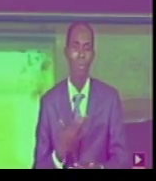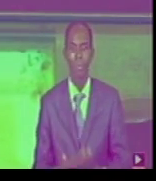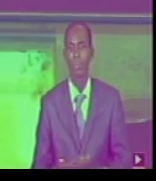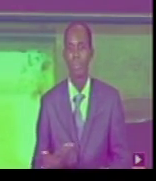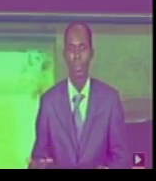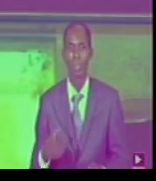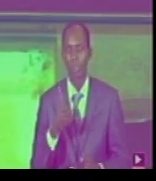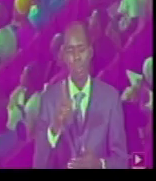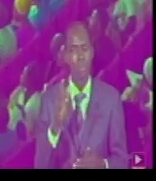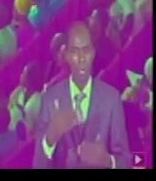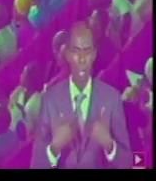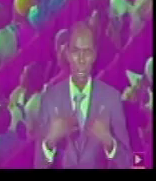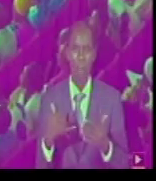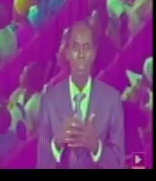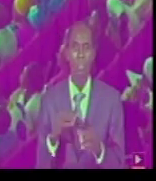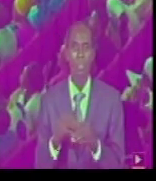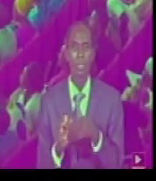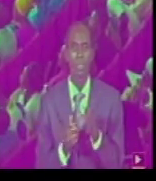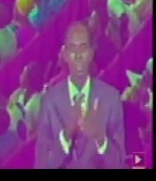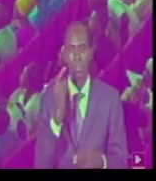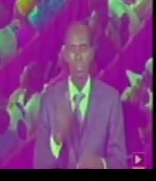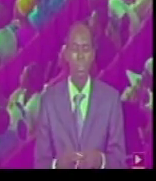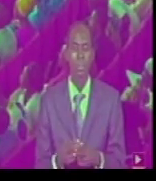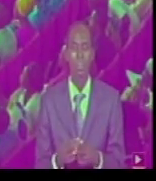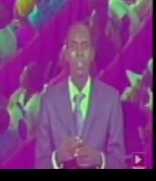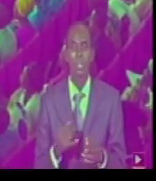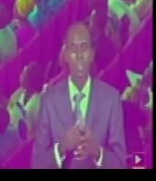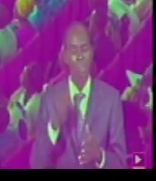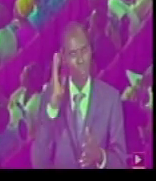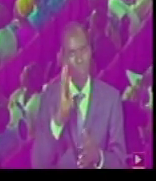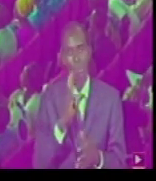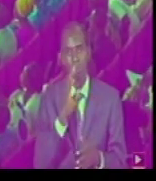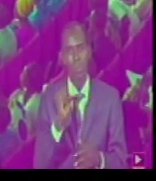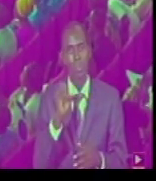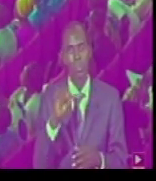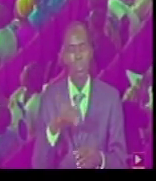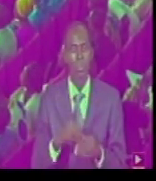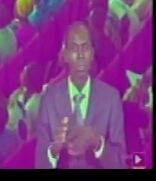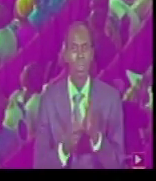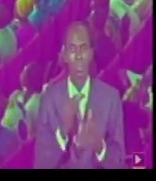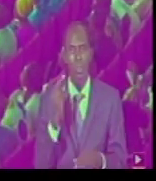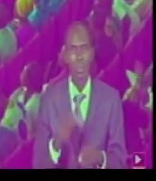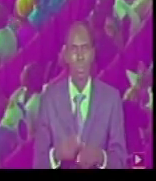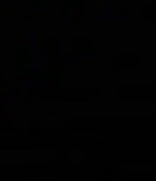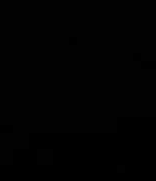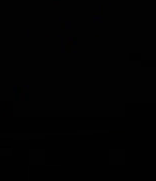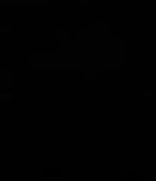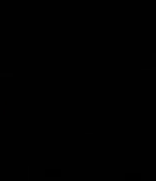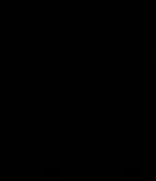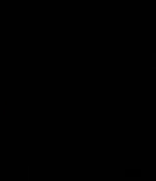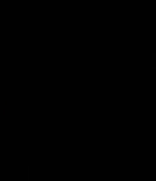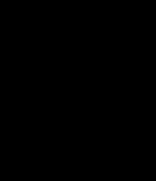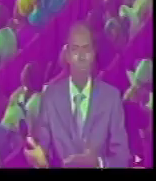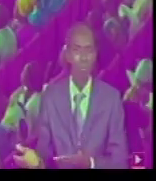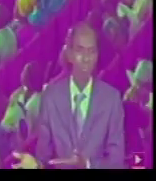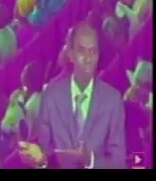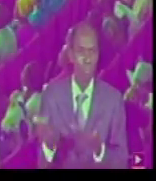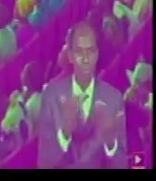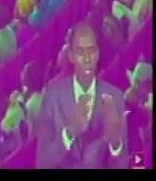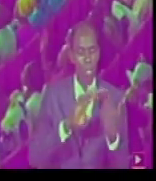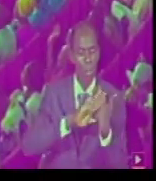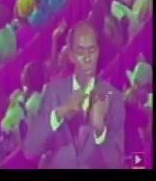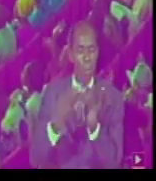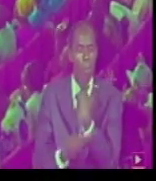You have it. It will be done. You'll carry a basket of